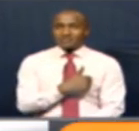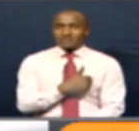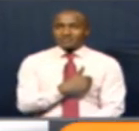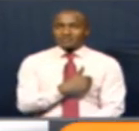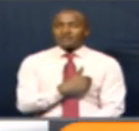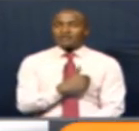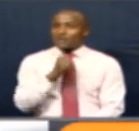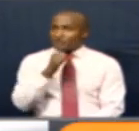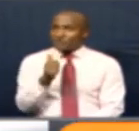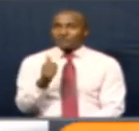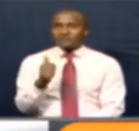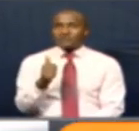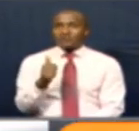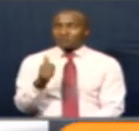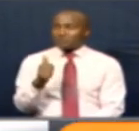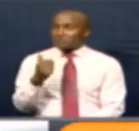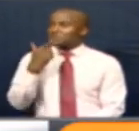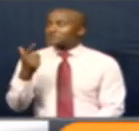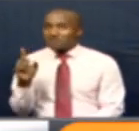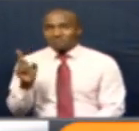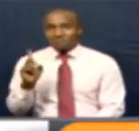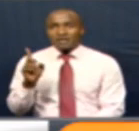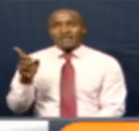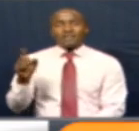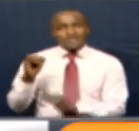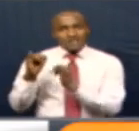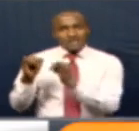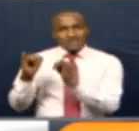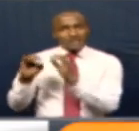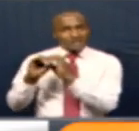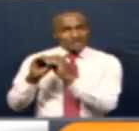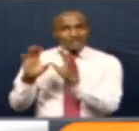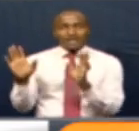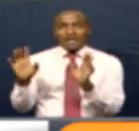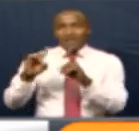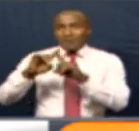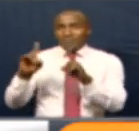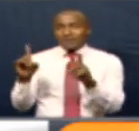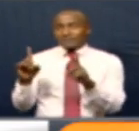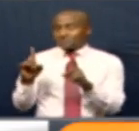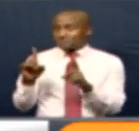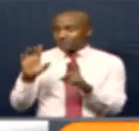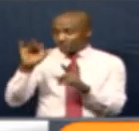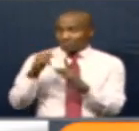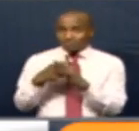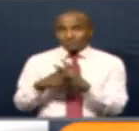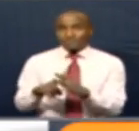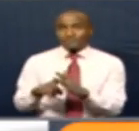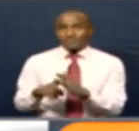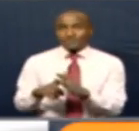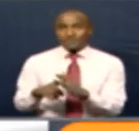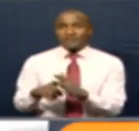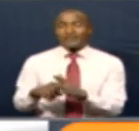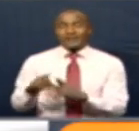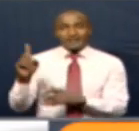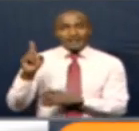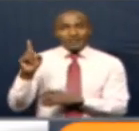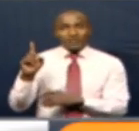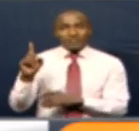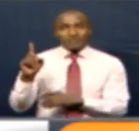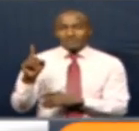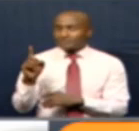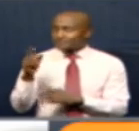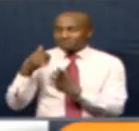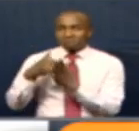it's not something you step forward and do. I think it's an instruction that is very clear. Uh-huh. But I think at the outset, Anne, what does the Nairobi regeneration